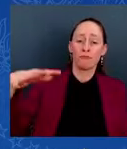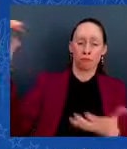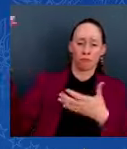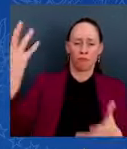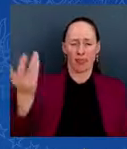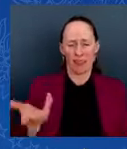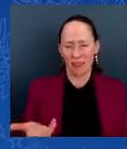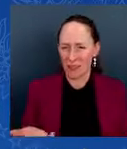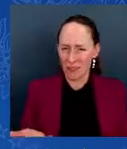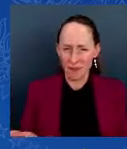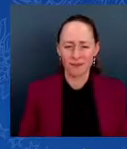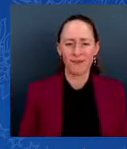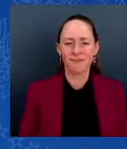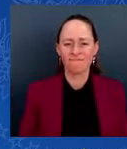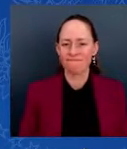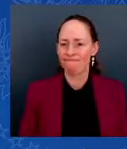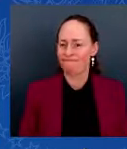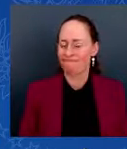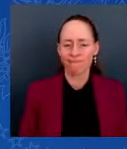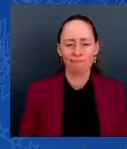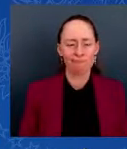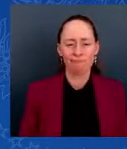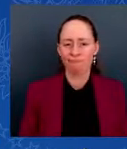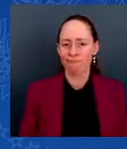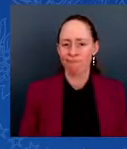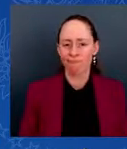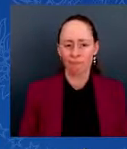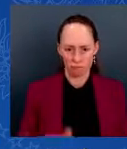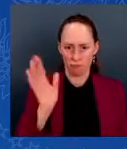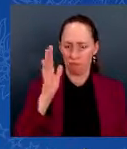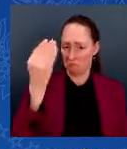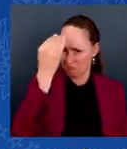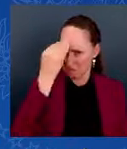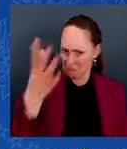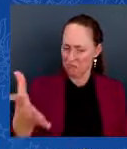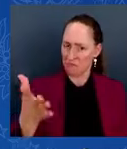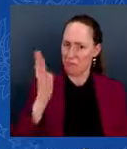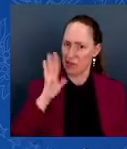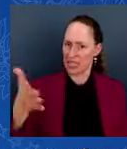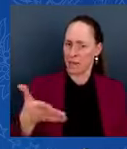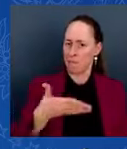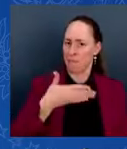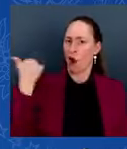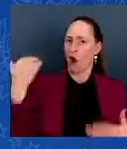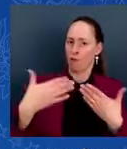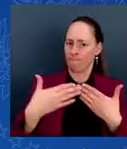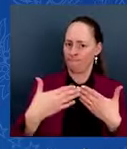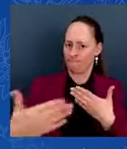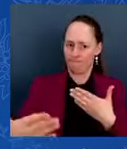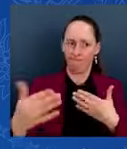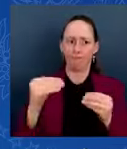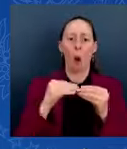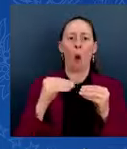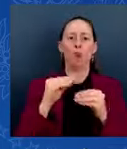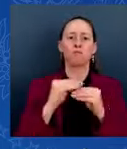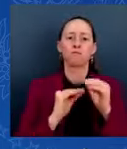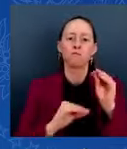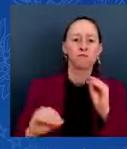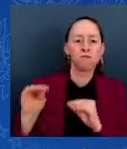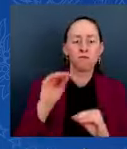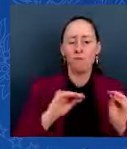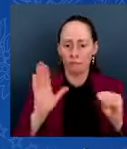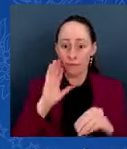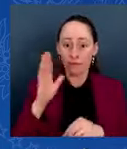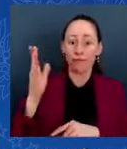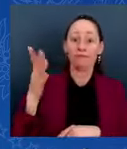only going to increase for American taxpayers because it matters. Look, but that's not all the Inflation Reduction Act did. Last summer, I